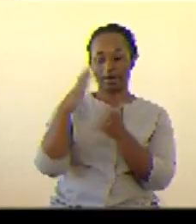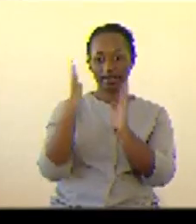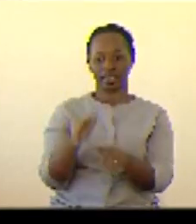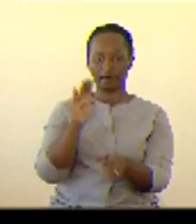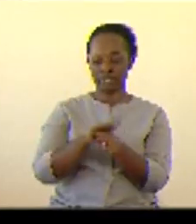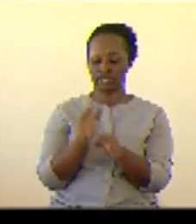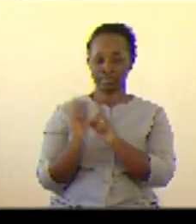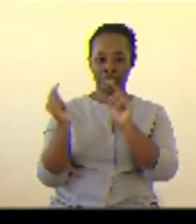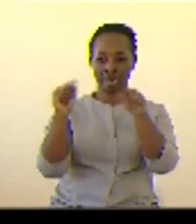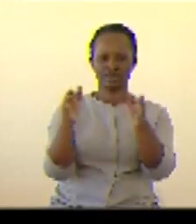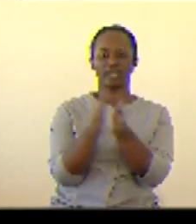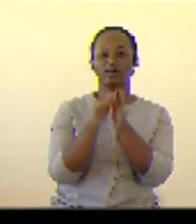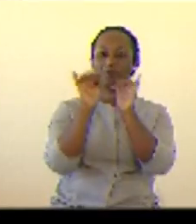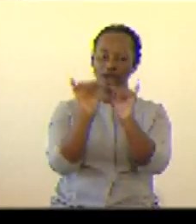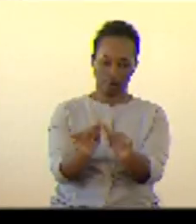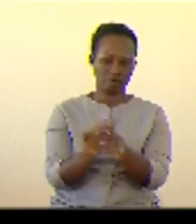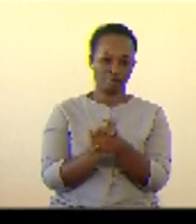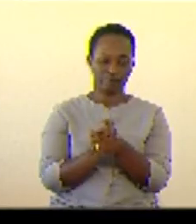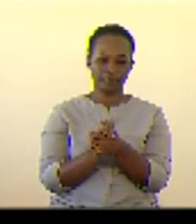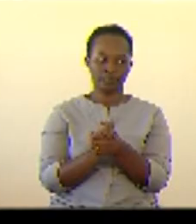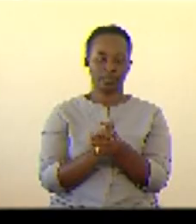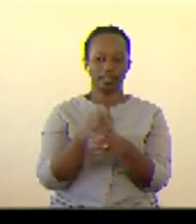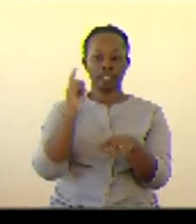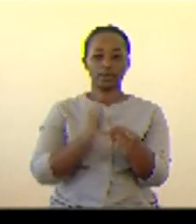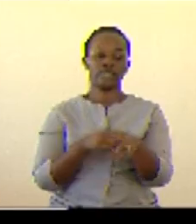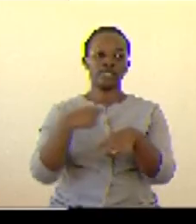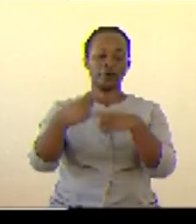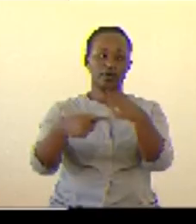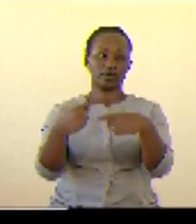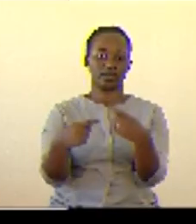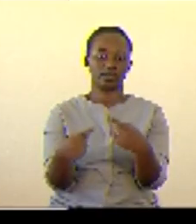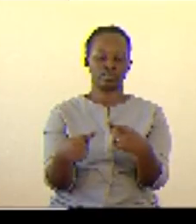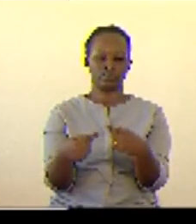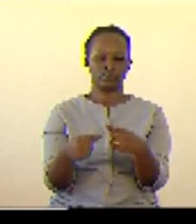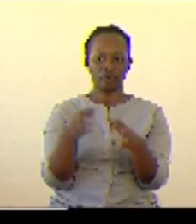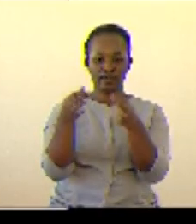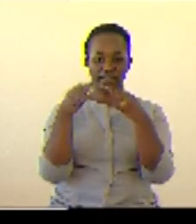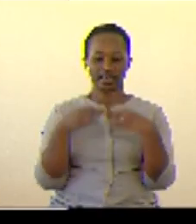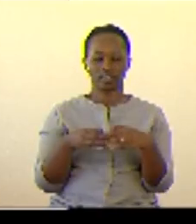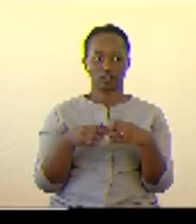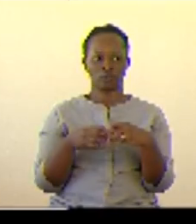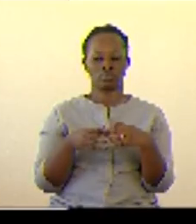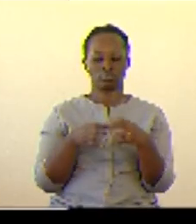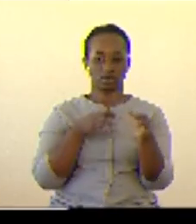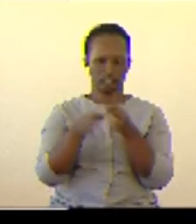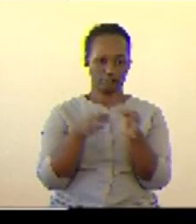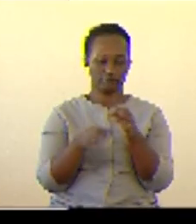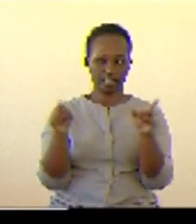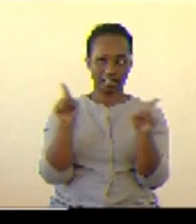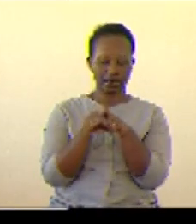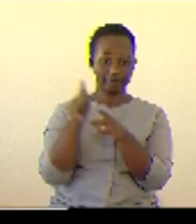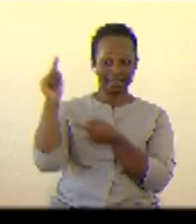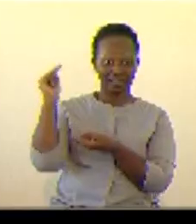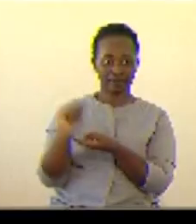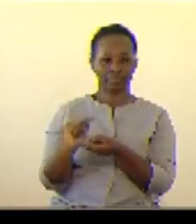and retain them. Though when you continue to financial statements, such a discount, like a discount